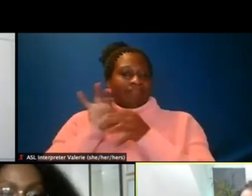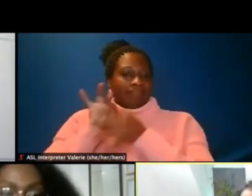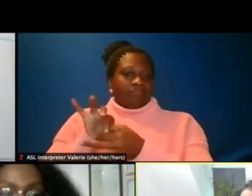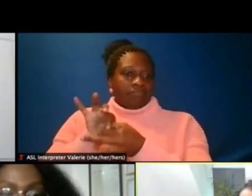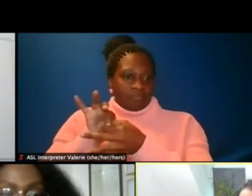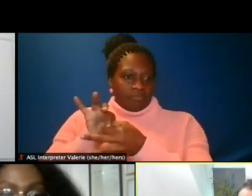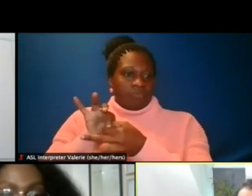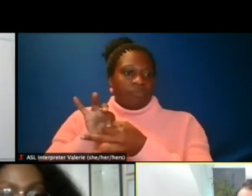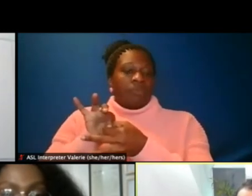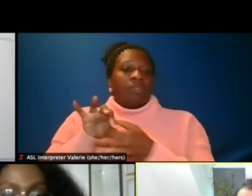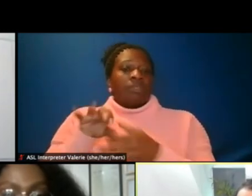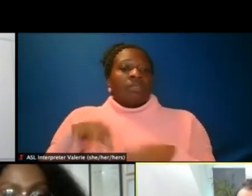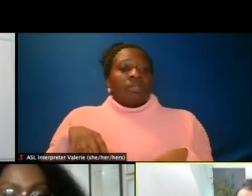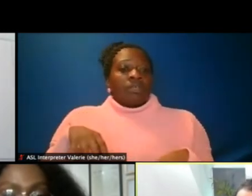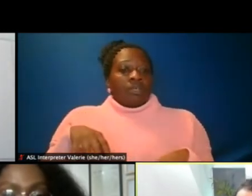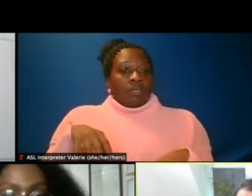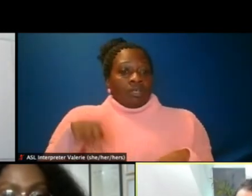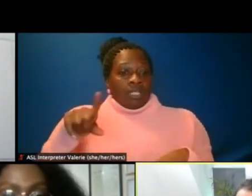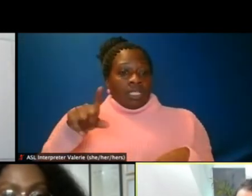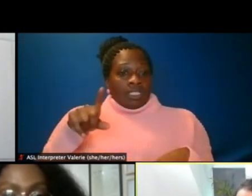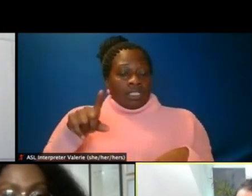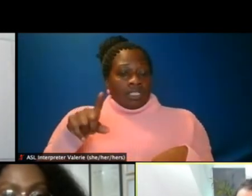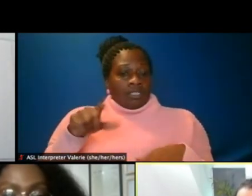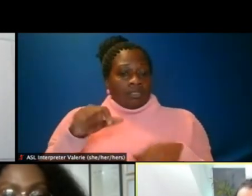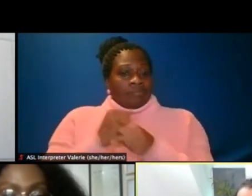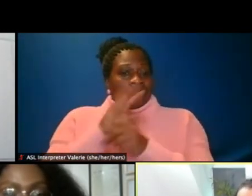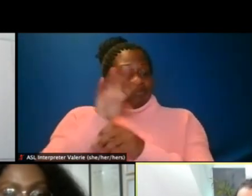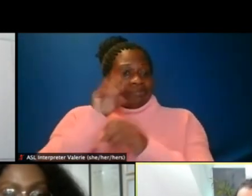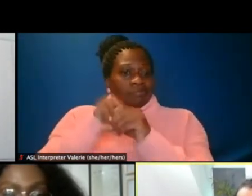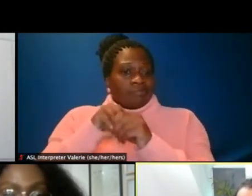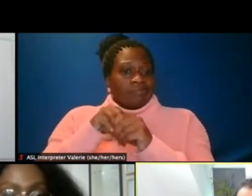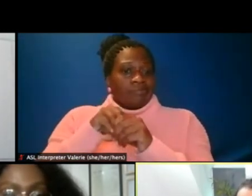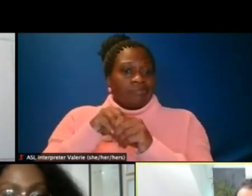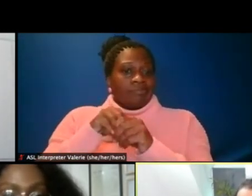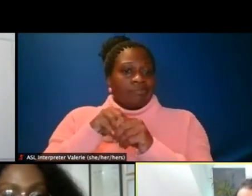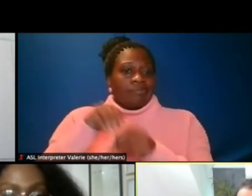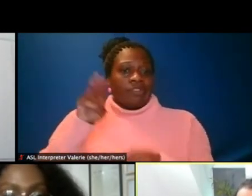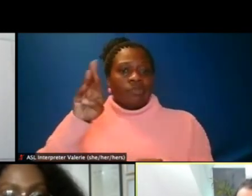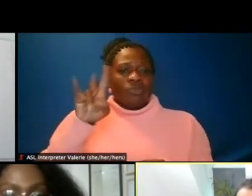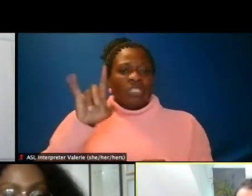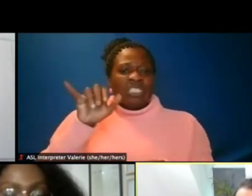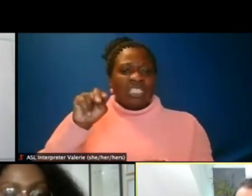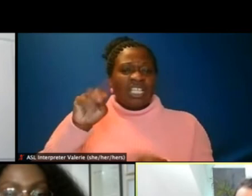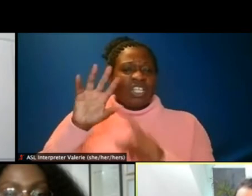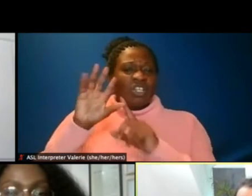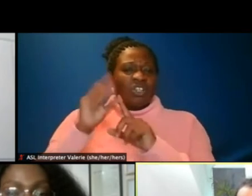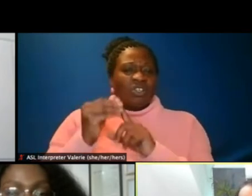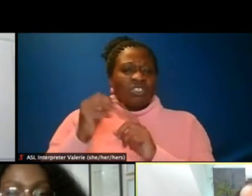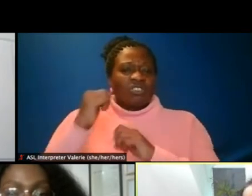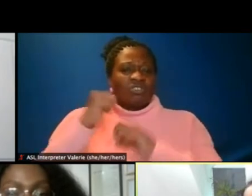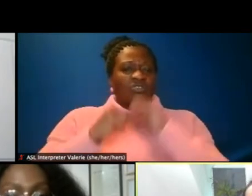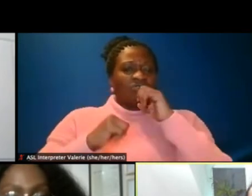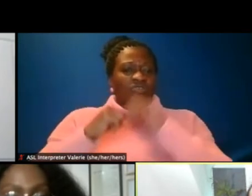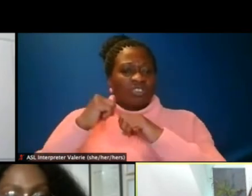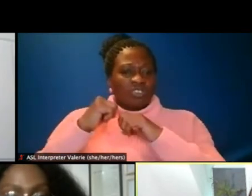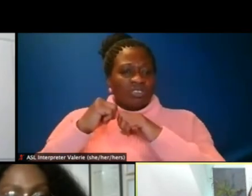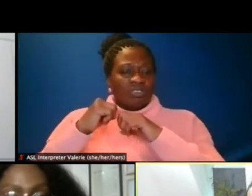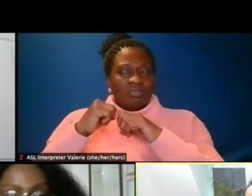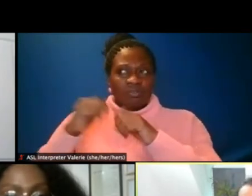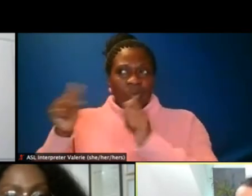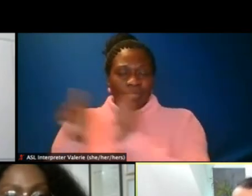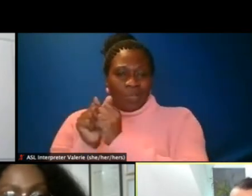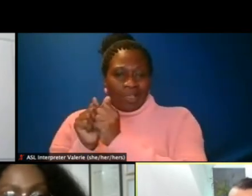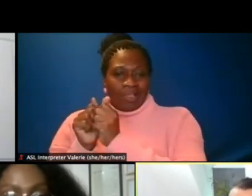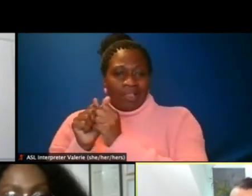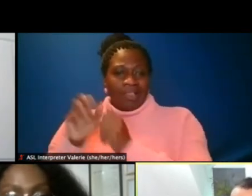And this is made up, Brazilian culture is structured on top of this African